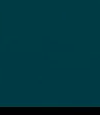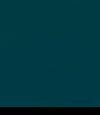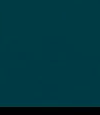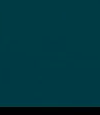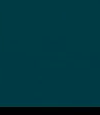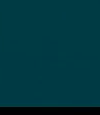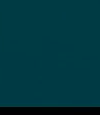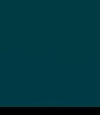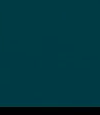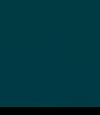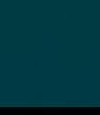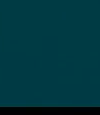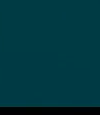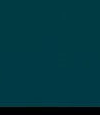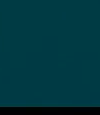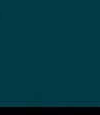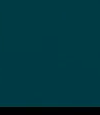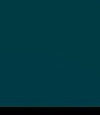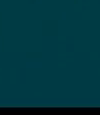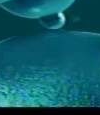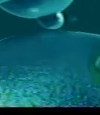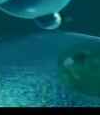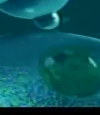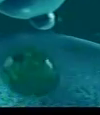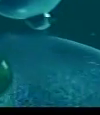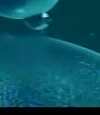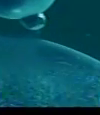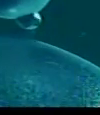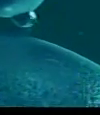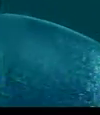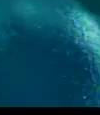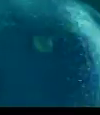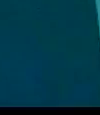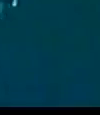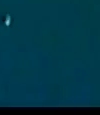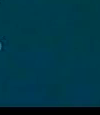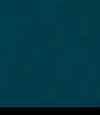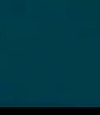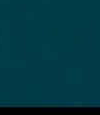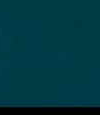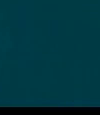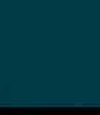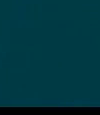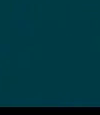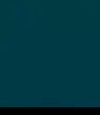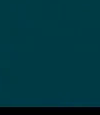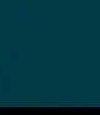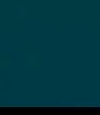Thank you.